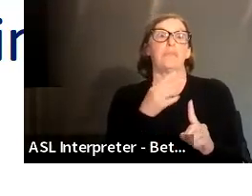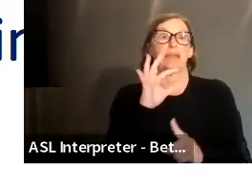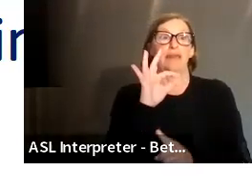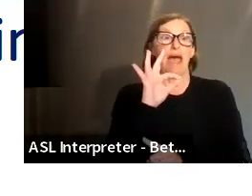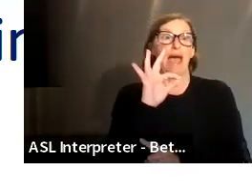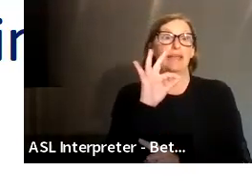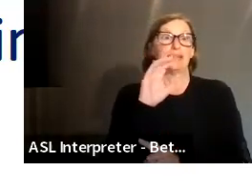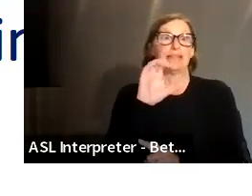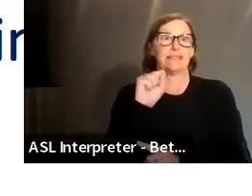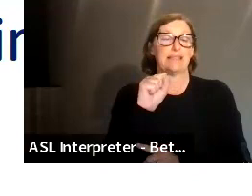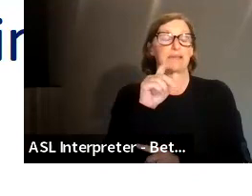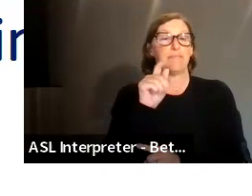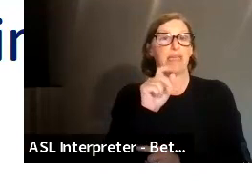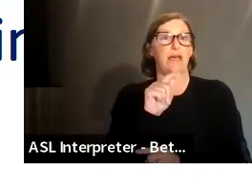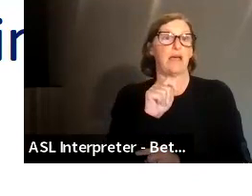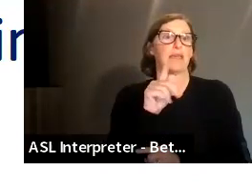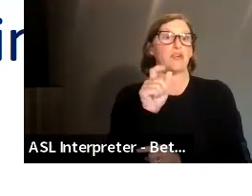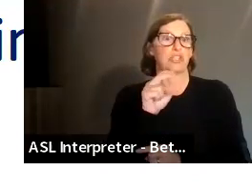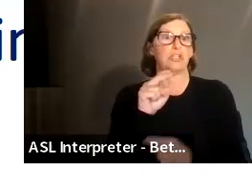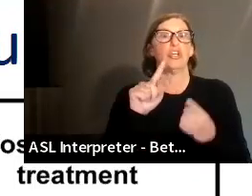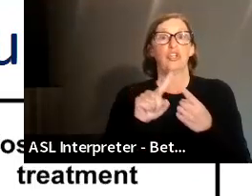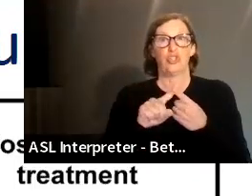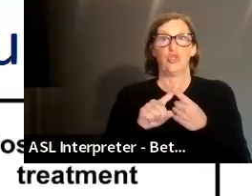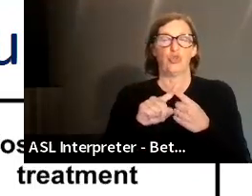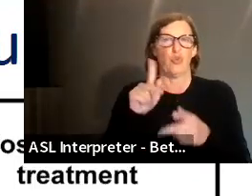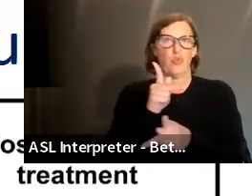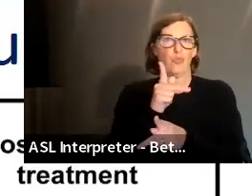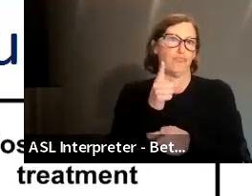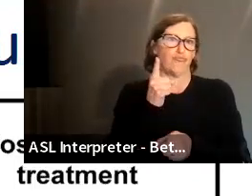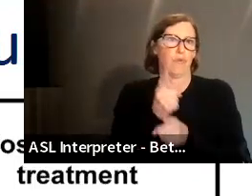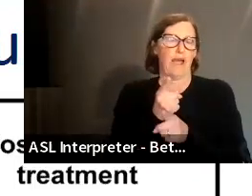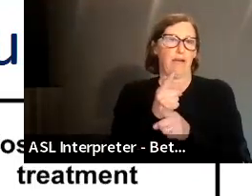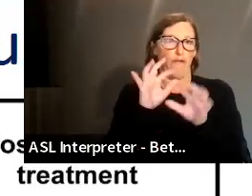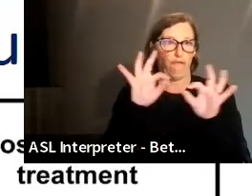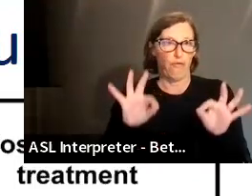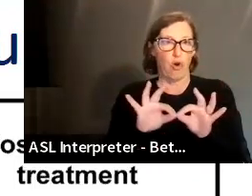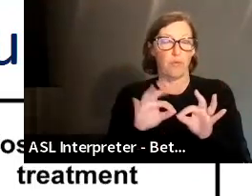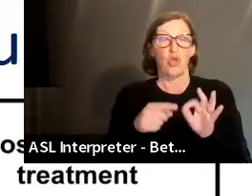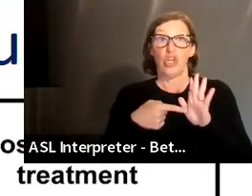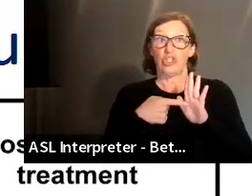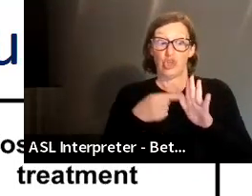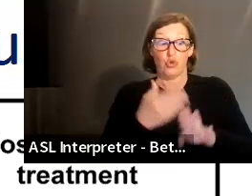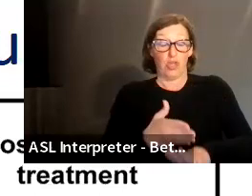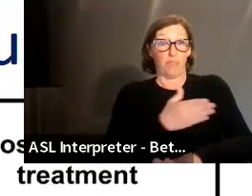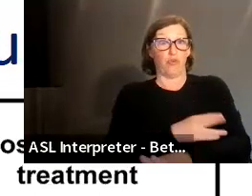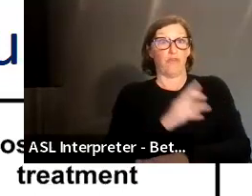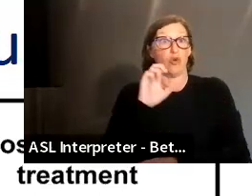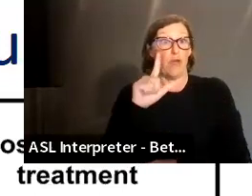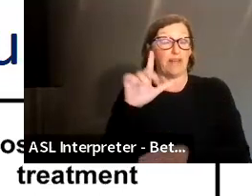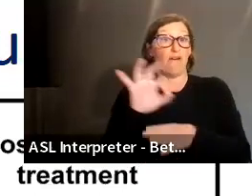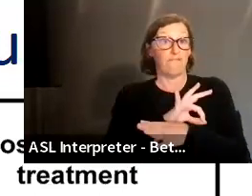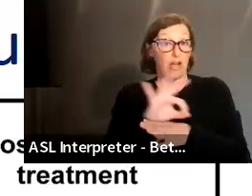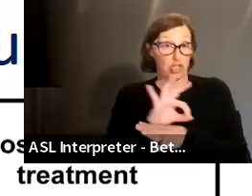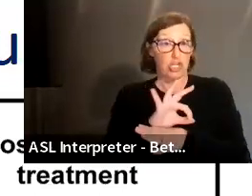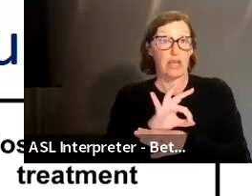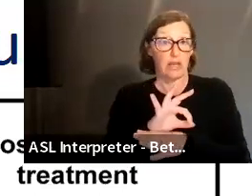beta-carotene to cis form. We showed improvement in the retinal function compared to placebo in some